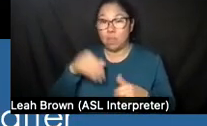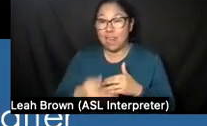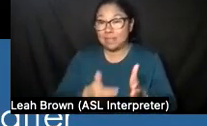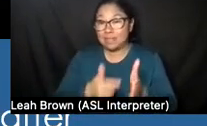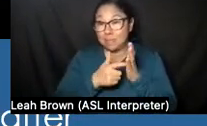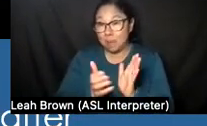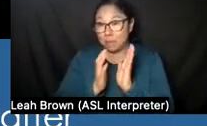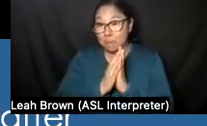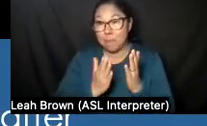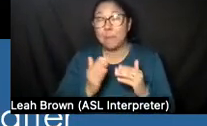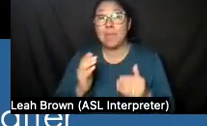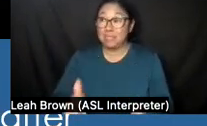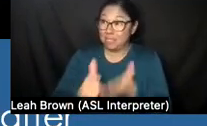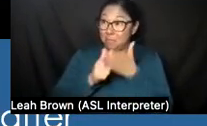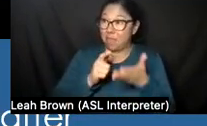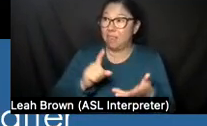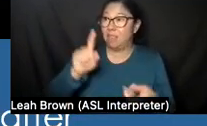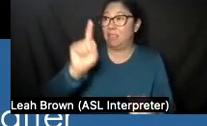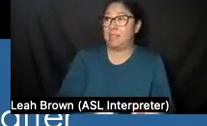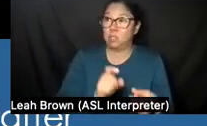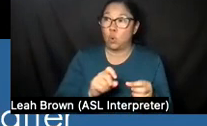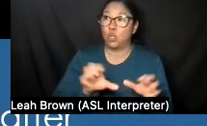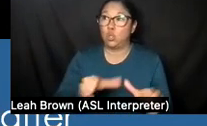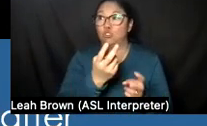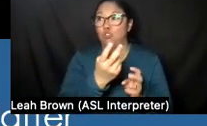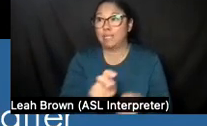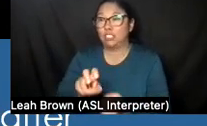the demand or do some sort of transitional activity that might